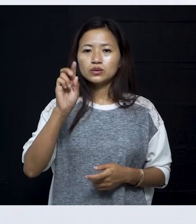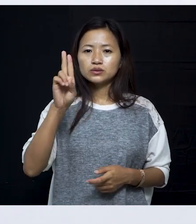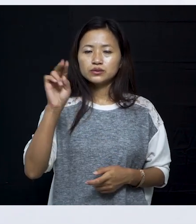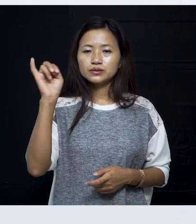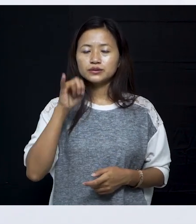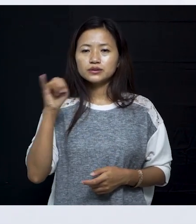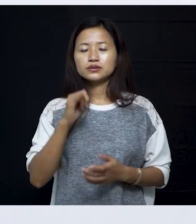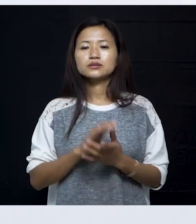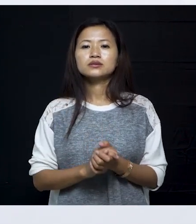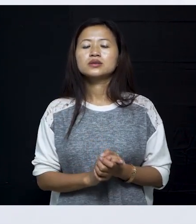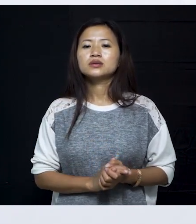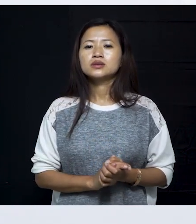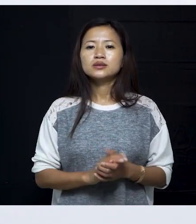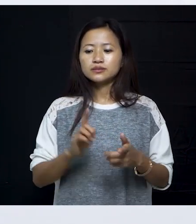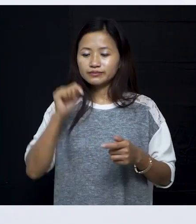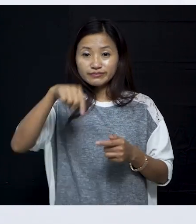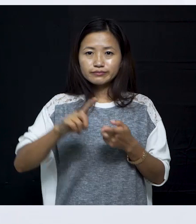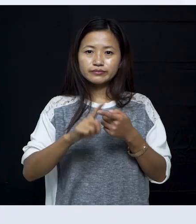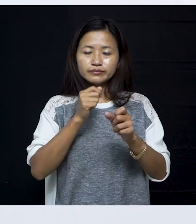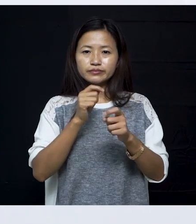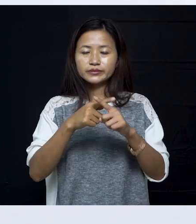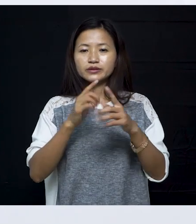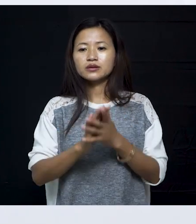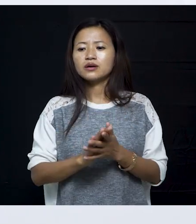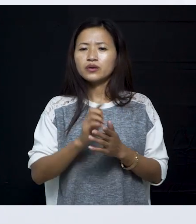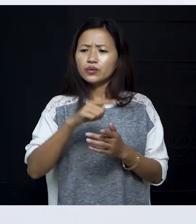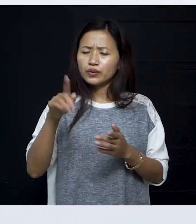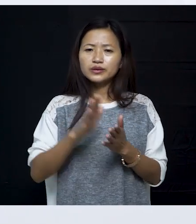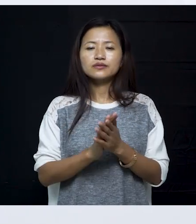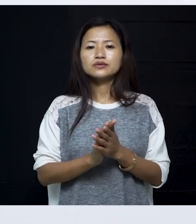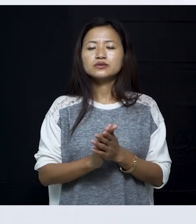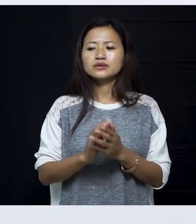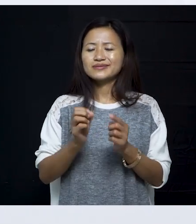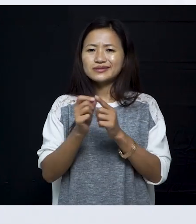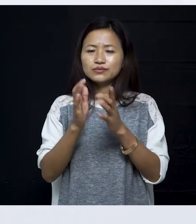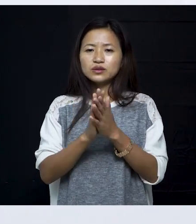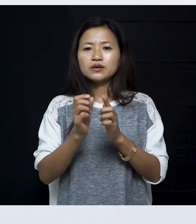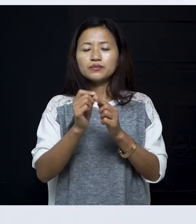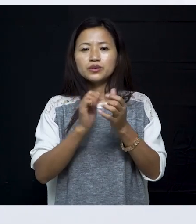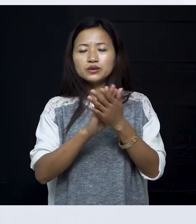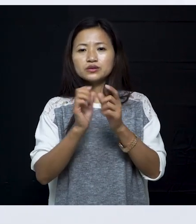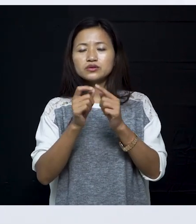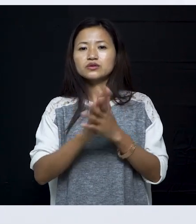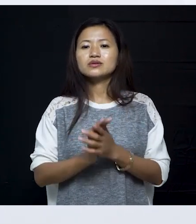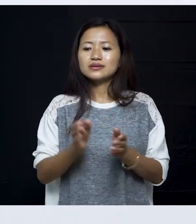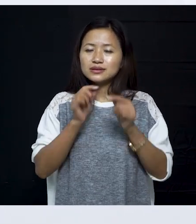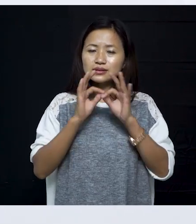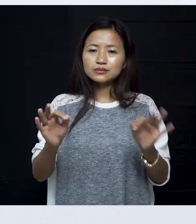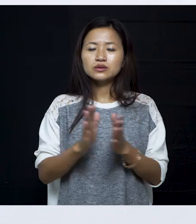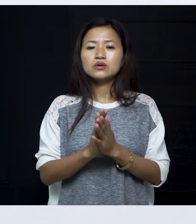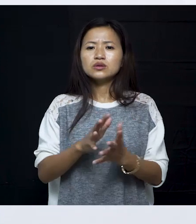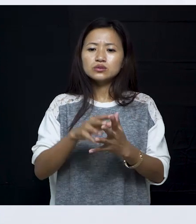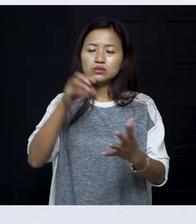126. And this exercise, you would find it right after the lesson, A Simple Philosophy. And in the lesson, A Simple Philosophy, you have